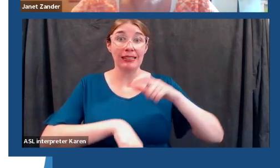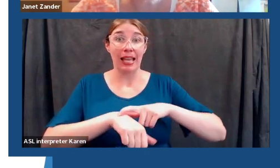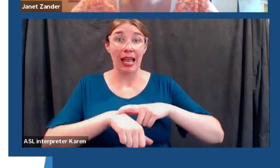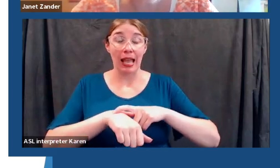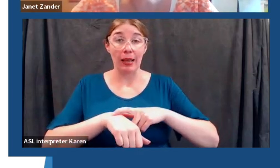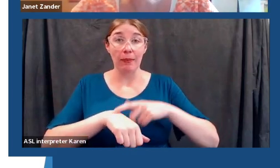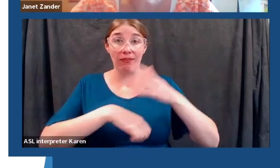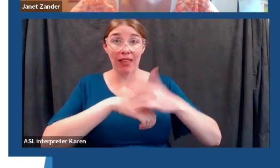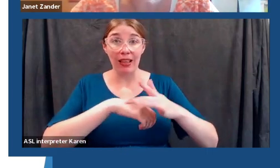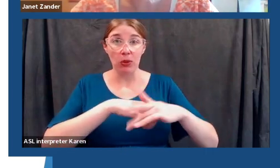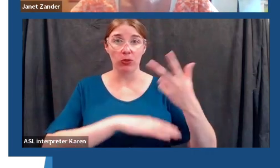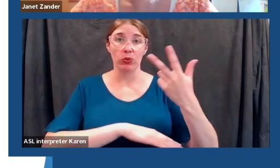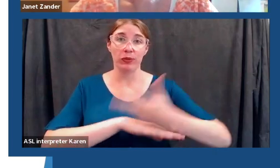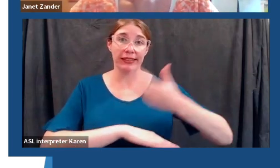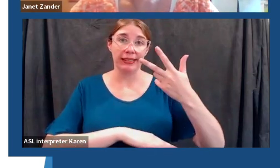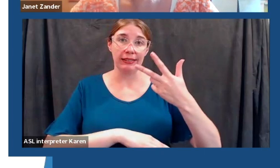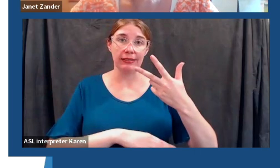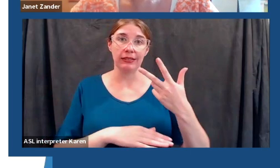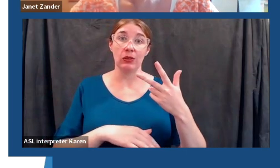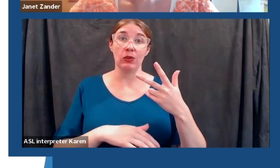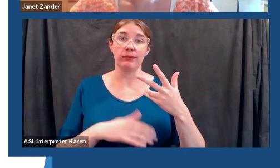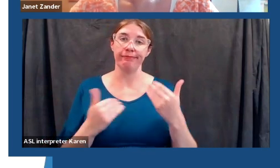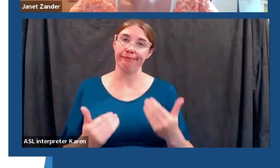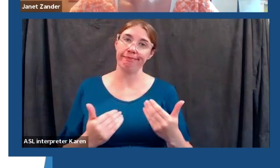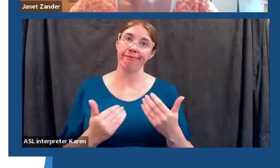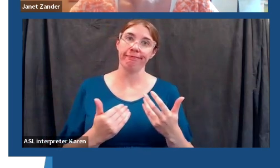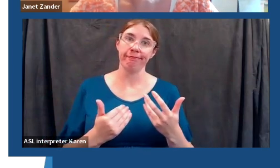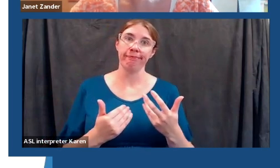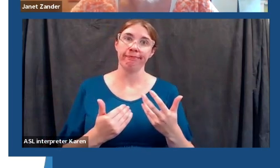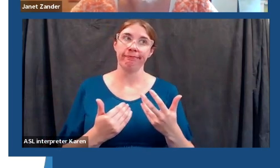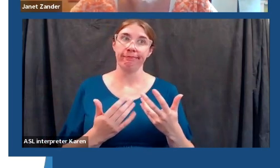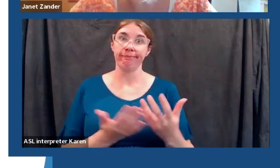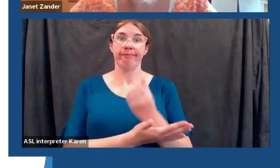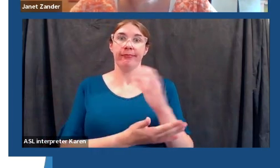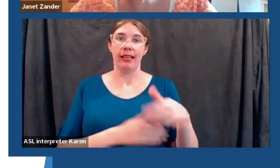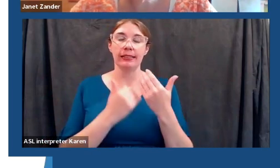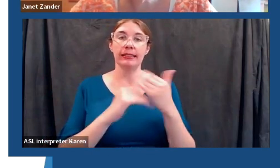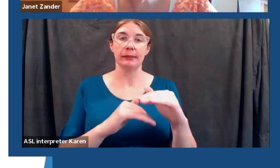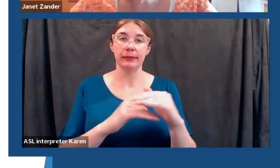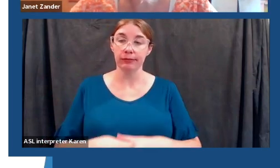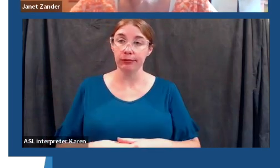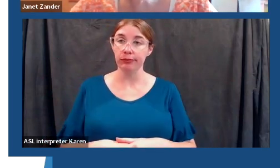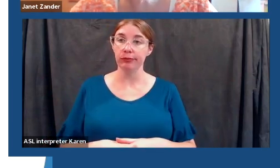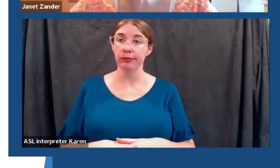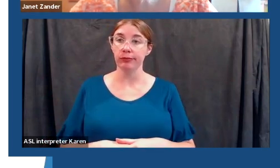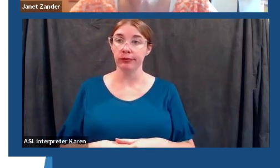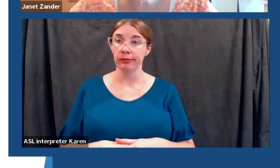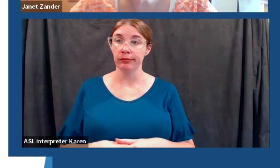be limited when that occurs. Lastly, special voting deputies,